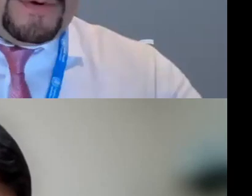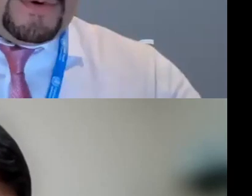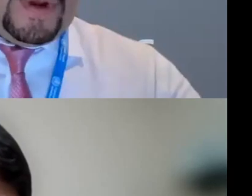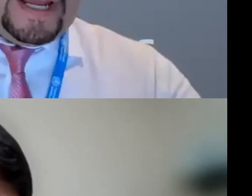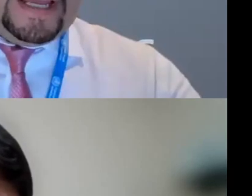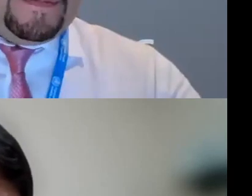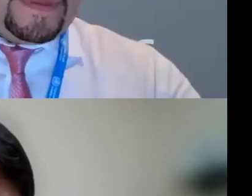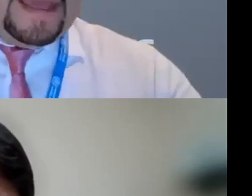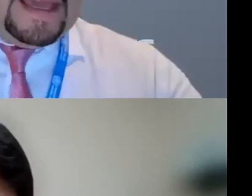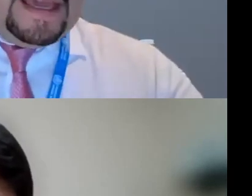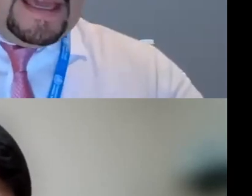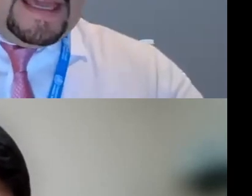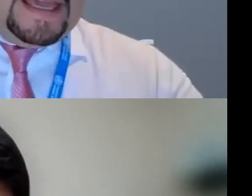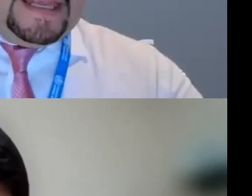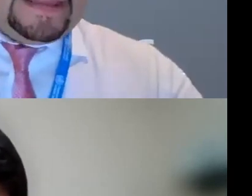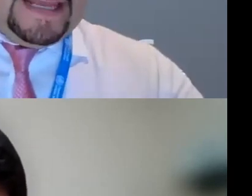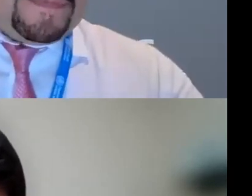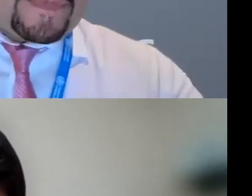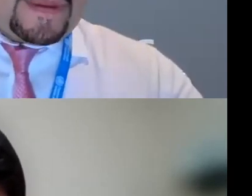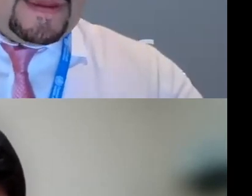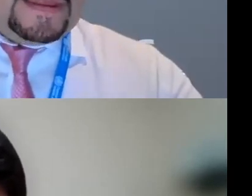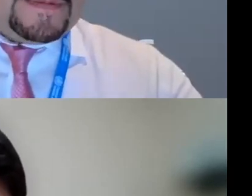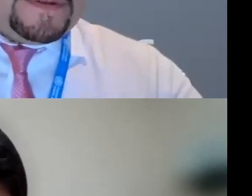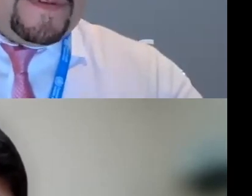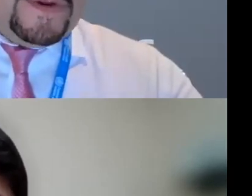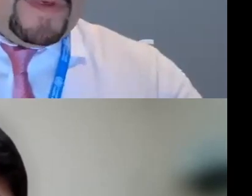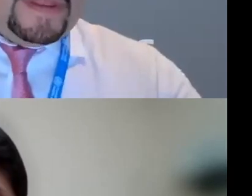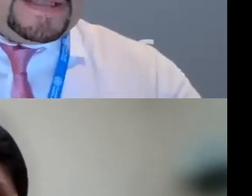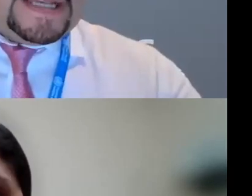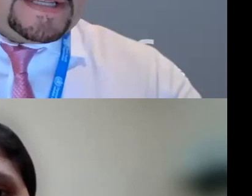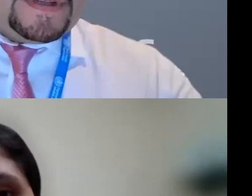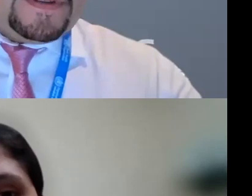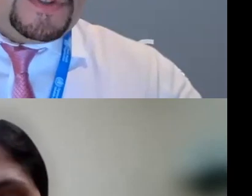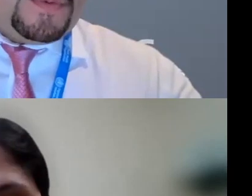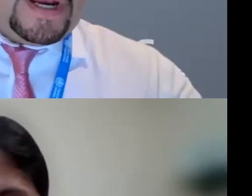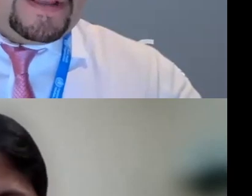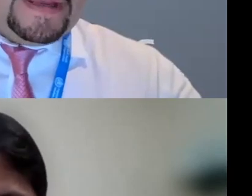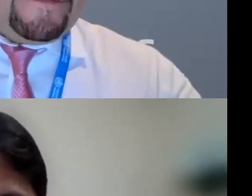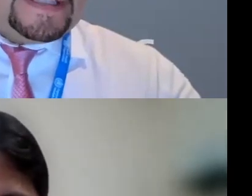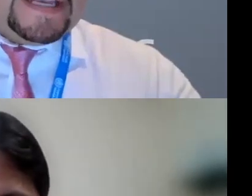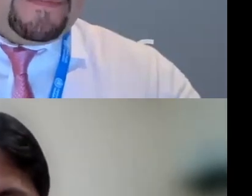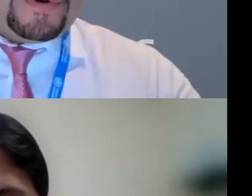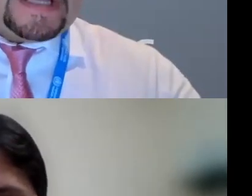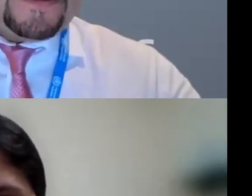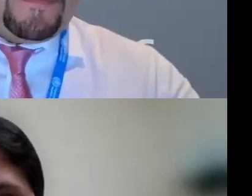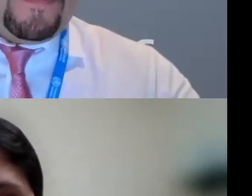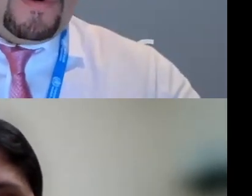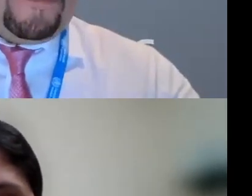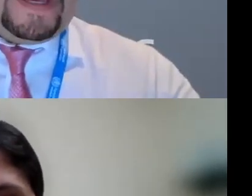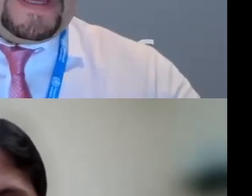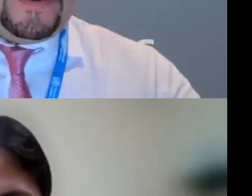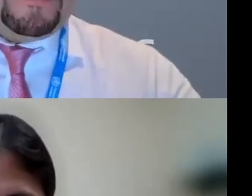Thank you, Juan Ángel. Natalia, in terms of the youth and disaster risk reduction, what are the benefits and importance